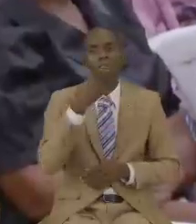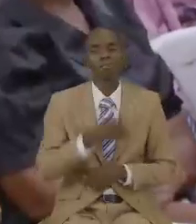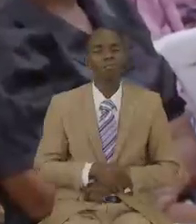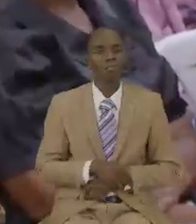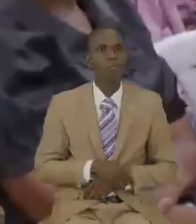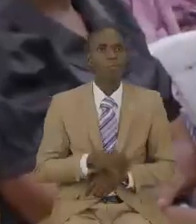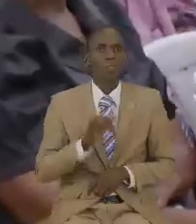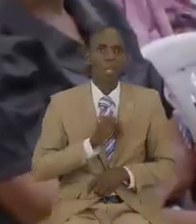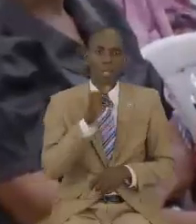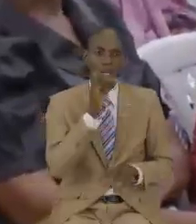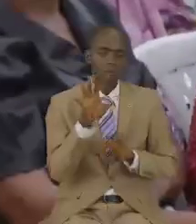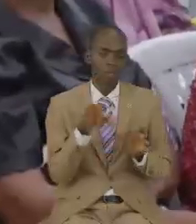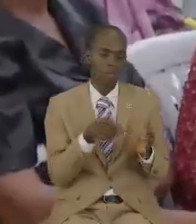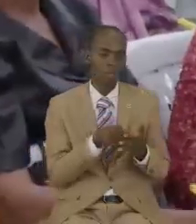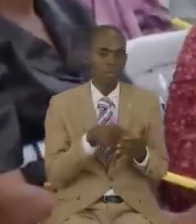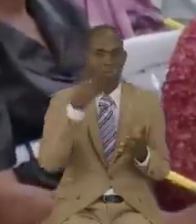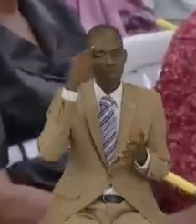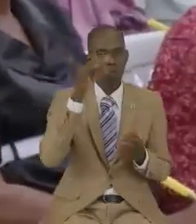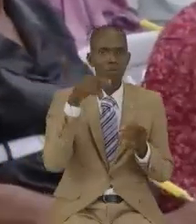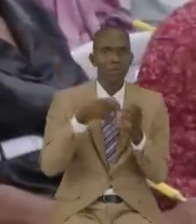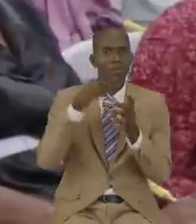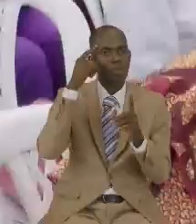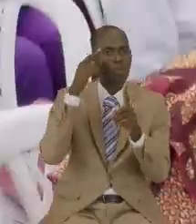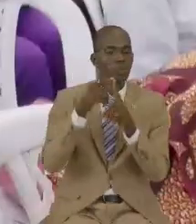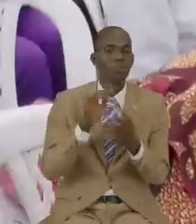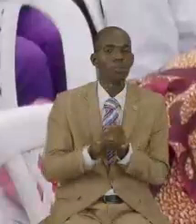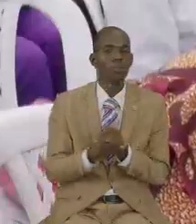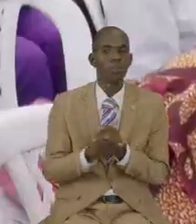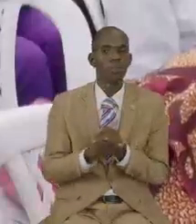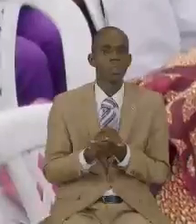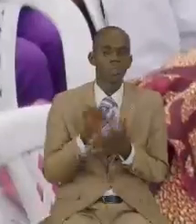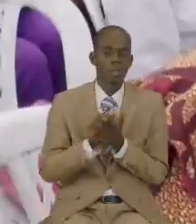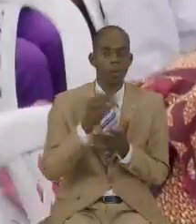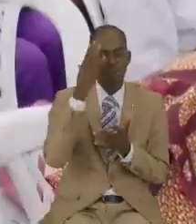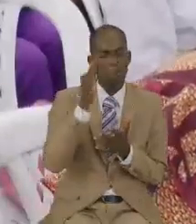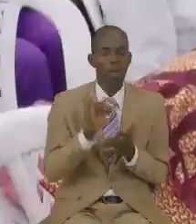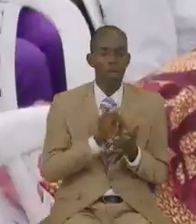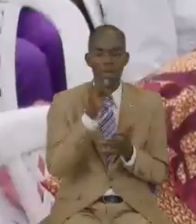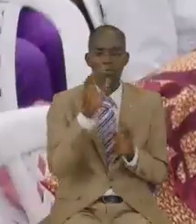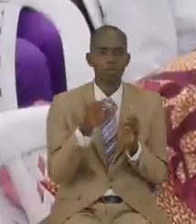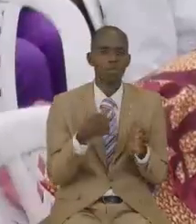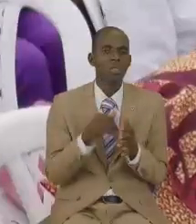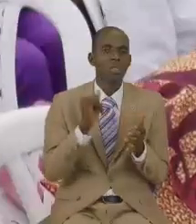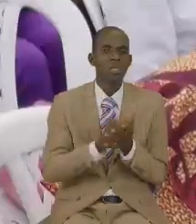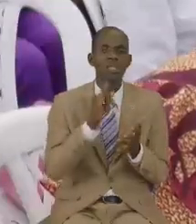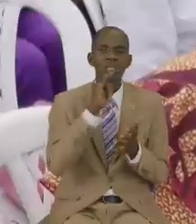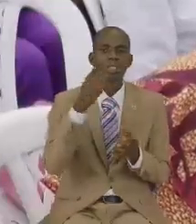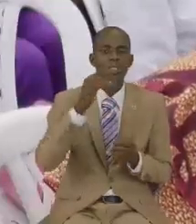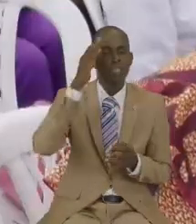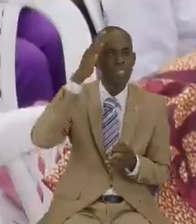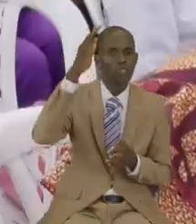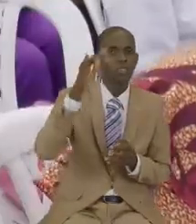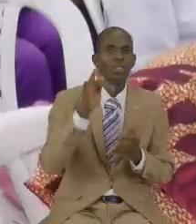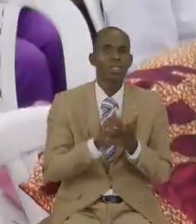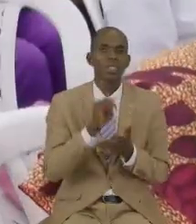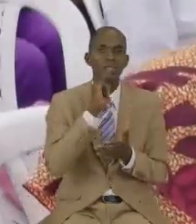doing this because of this goal. That's my ideal. That's the destination. That's the goal